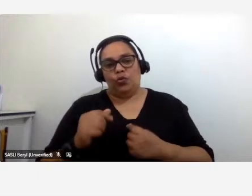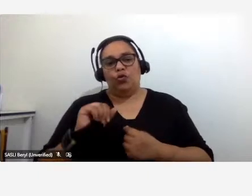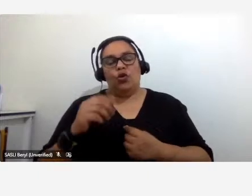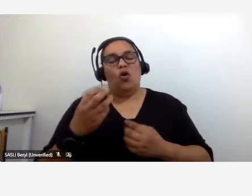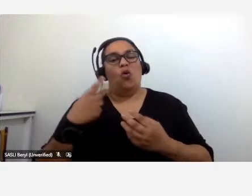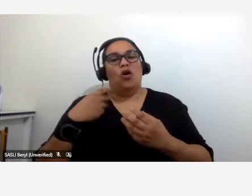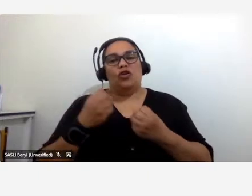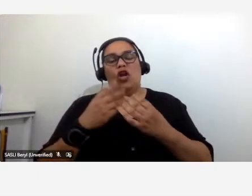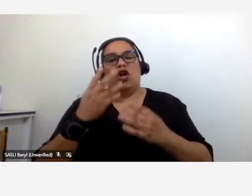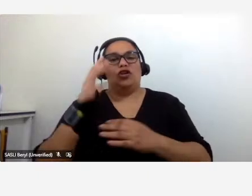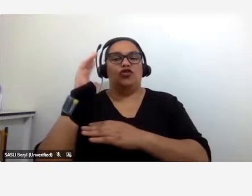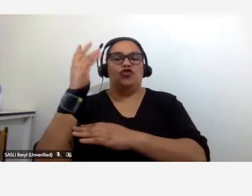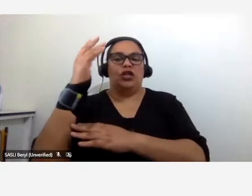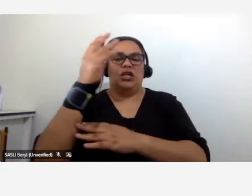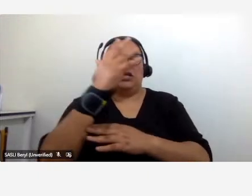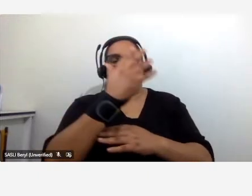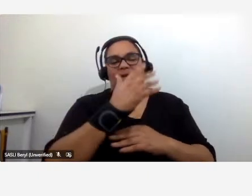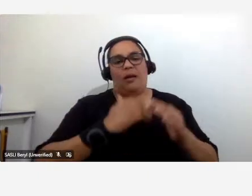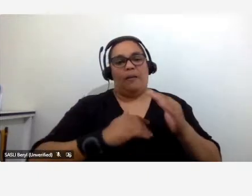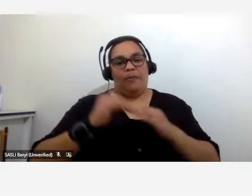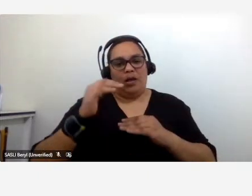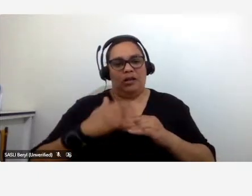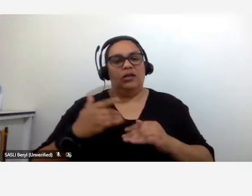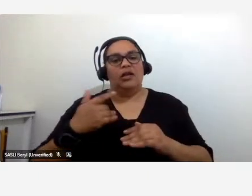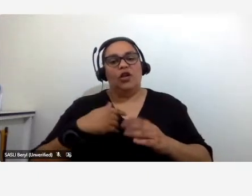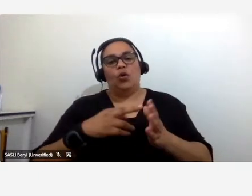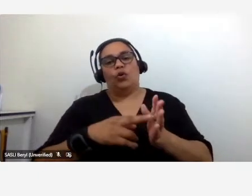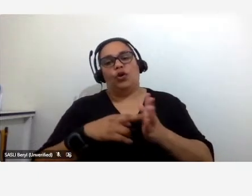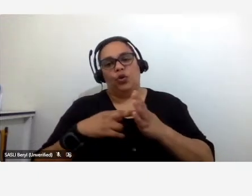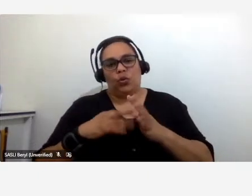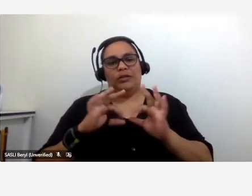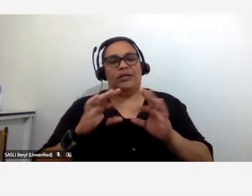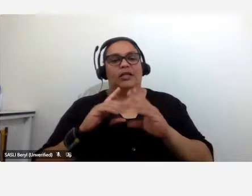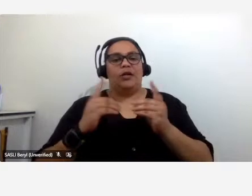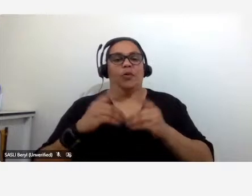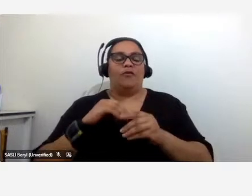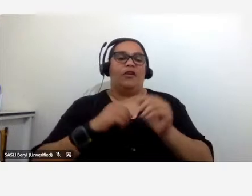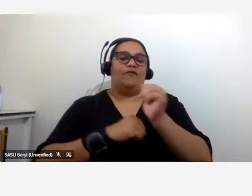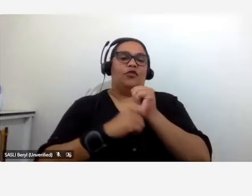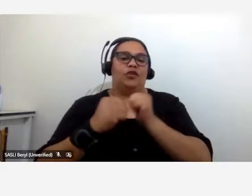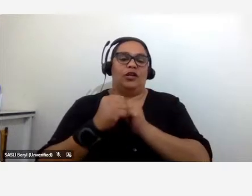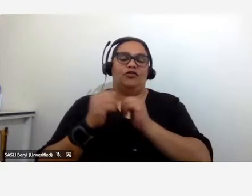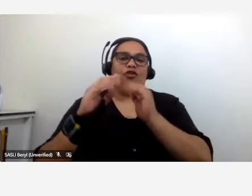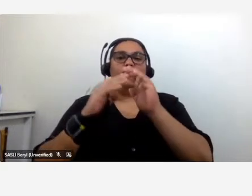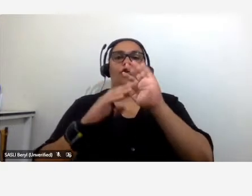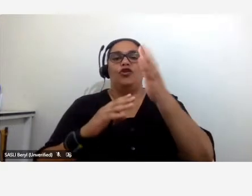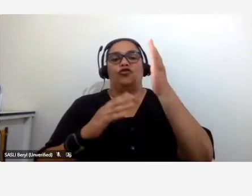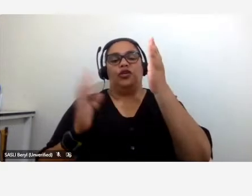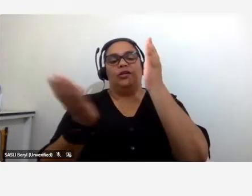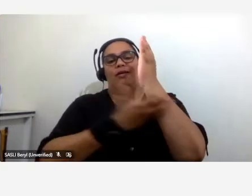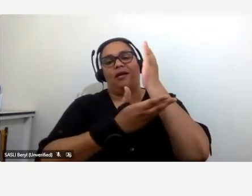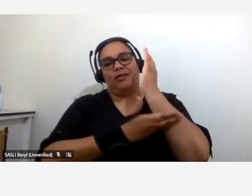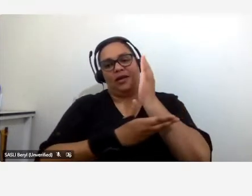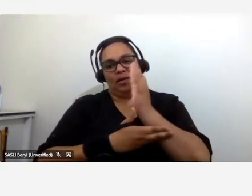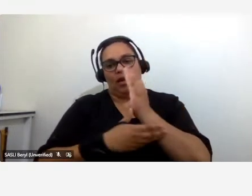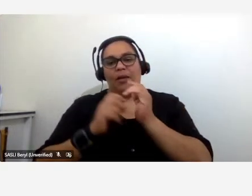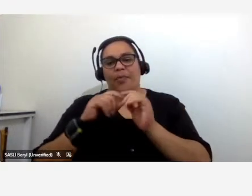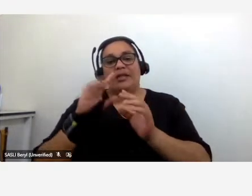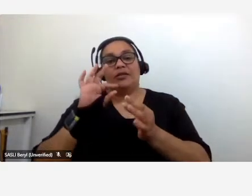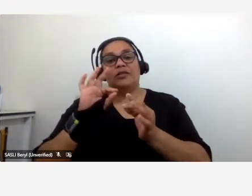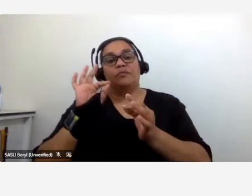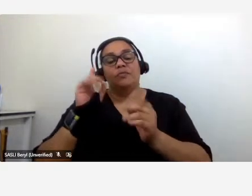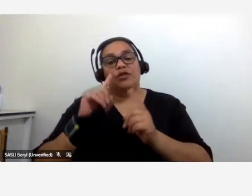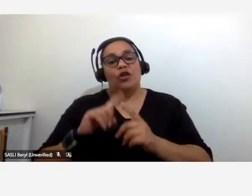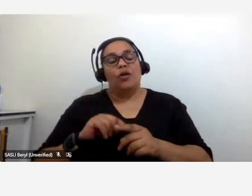of trees around the building. We requested the Department of Infrastructure to cut the trees, especially those that we saw that there were